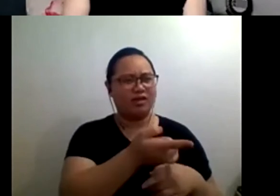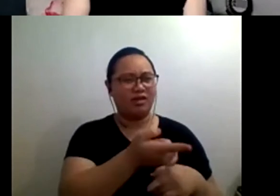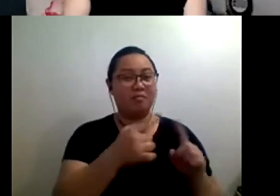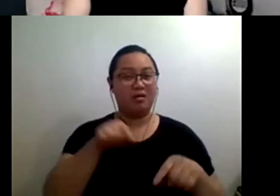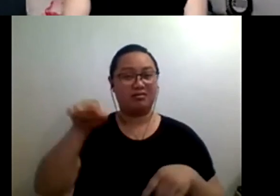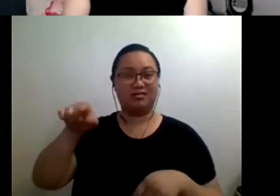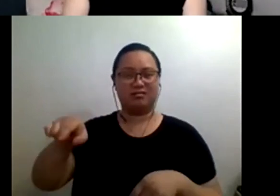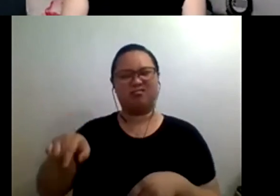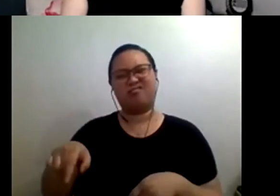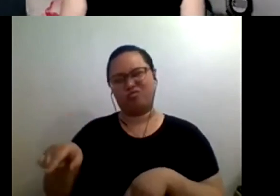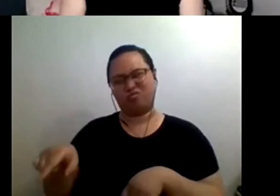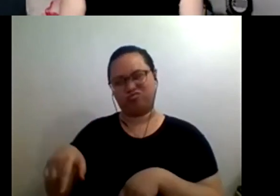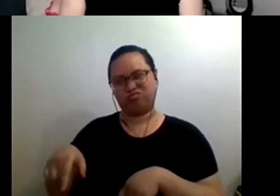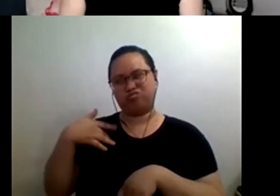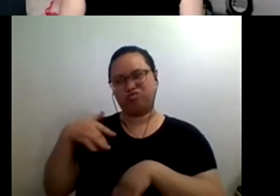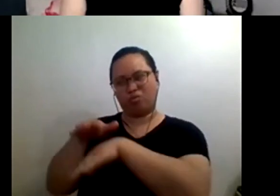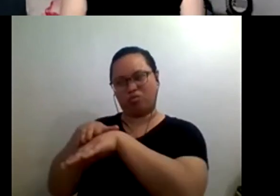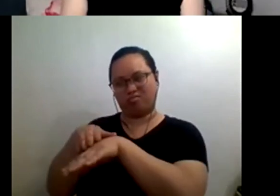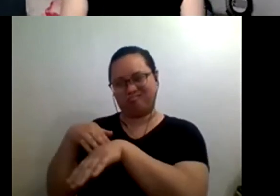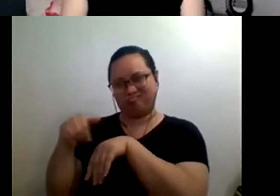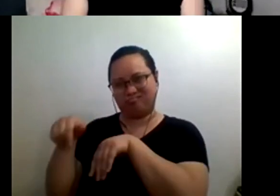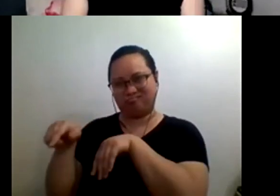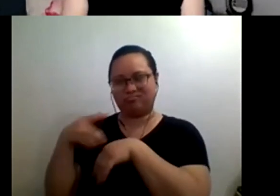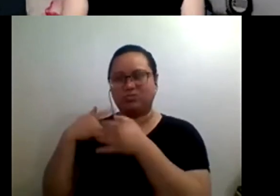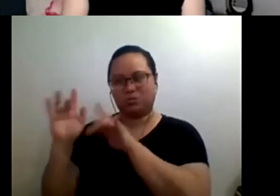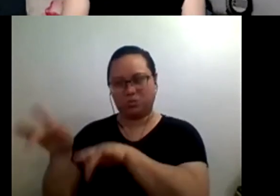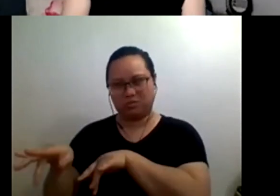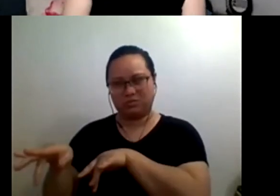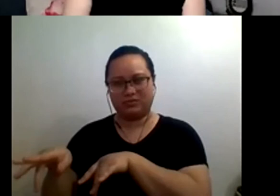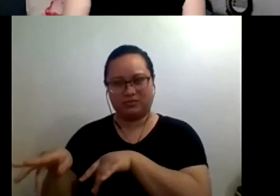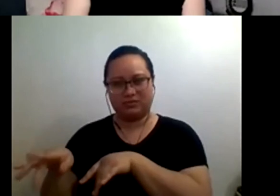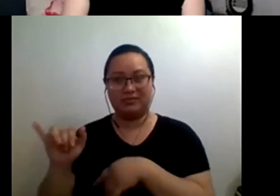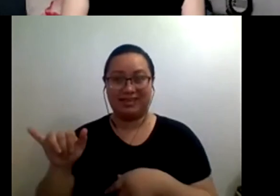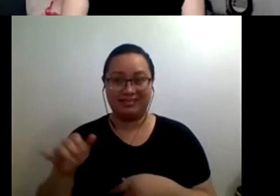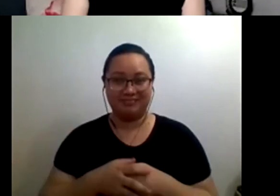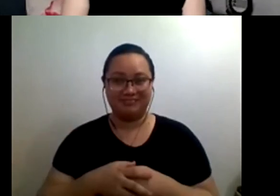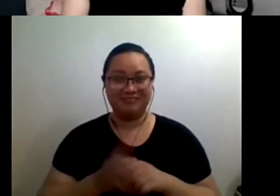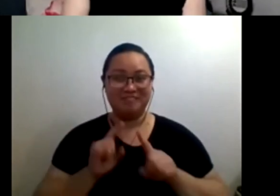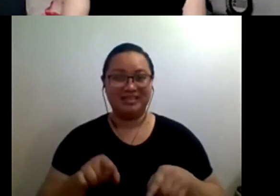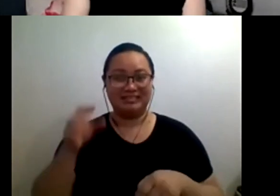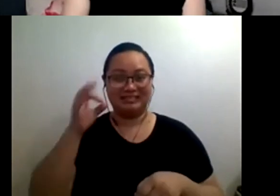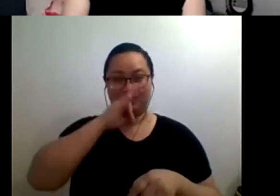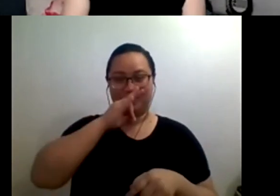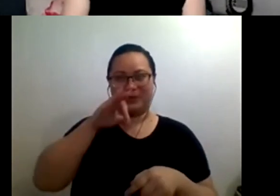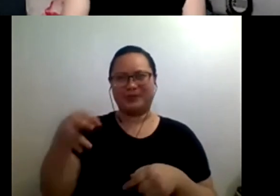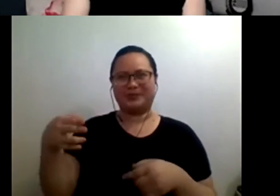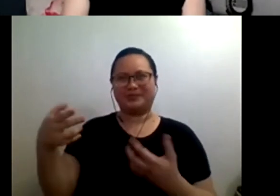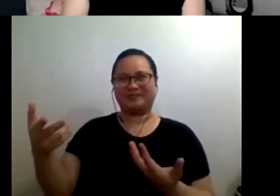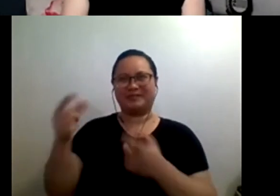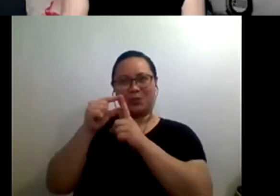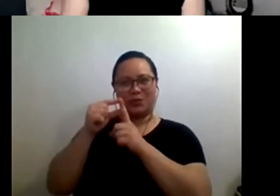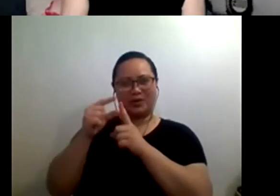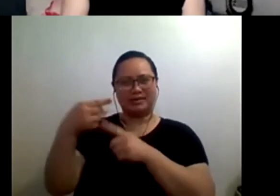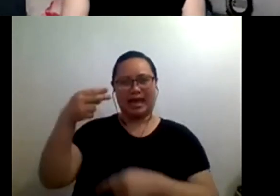ka. So minsan mas madaling intindihin pagka Filipino, pero pag nahahabag ka, sabihin you are